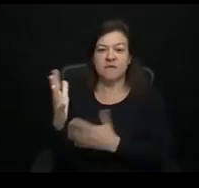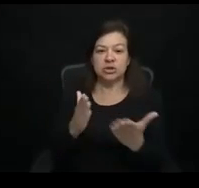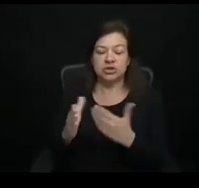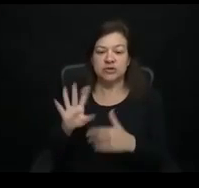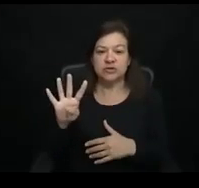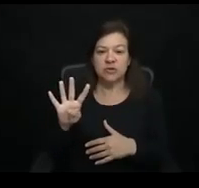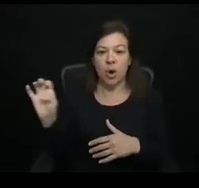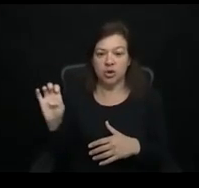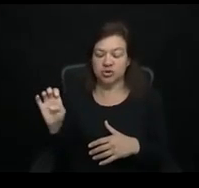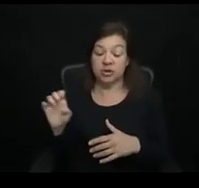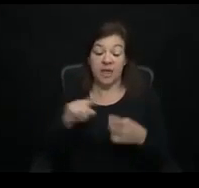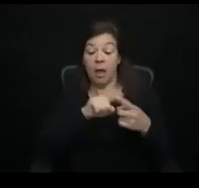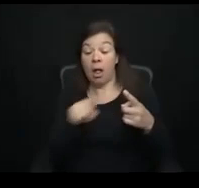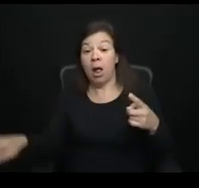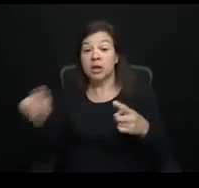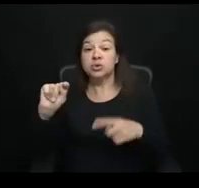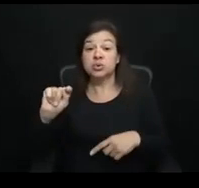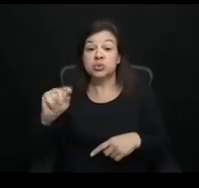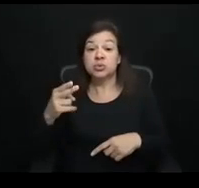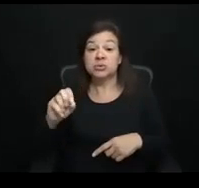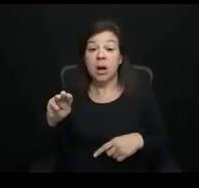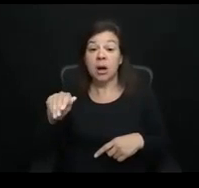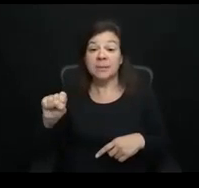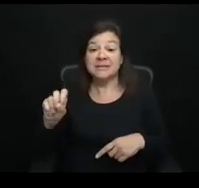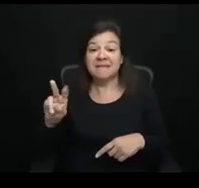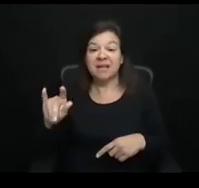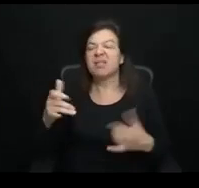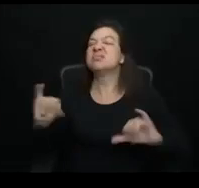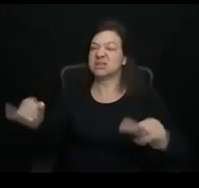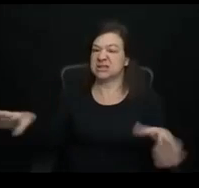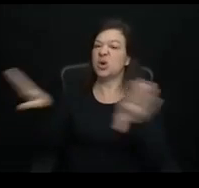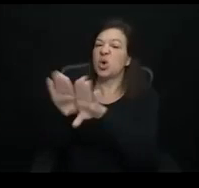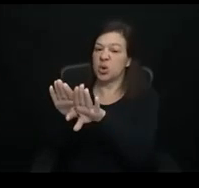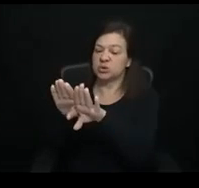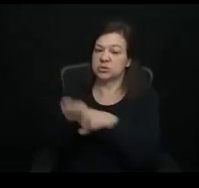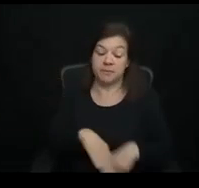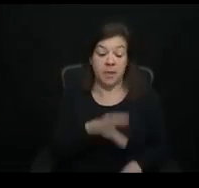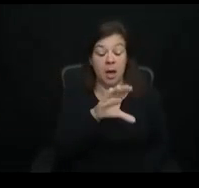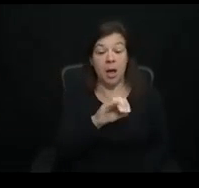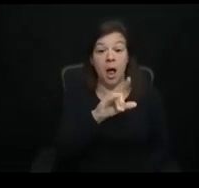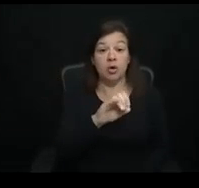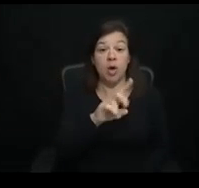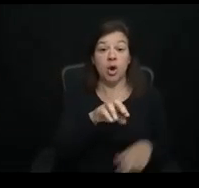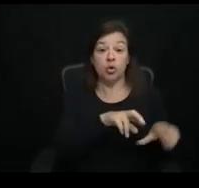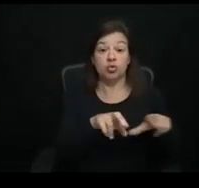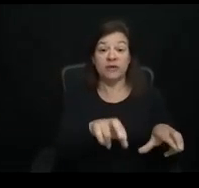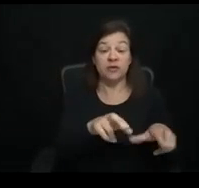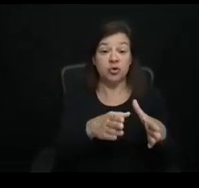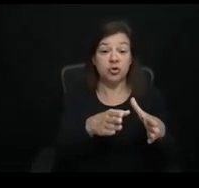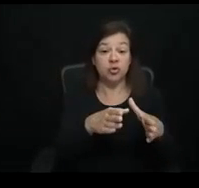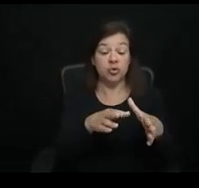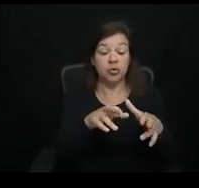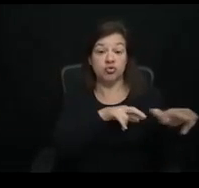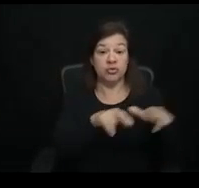is still closed by the Forest Service. Colorado River Road is open, but all river access